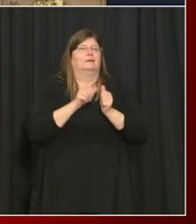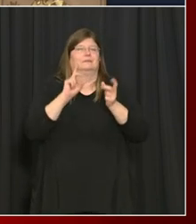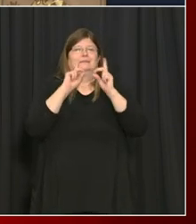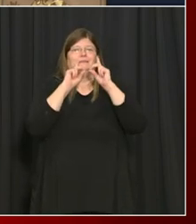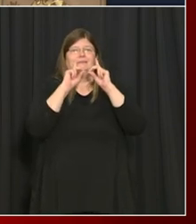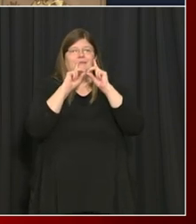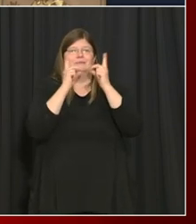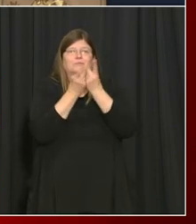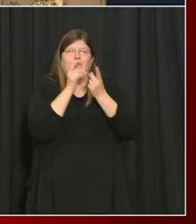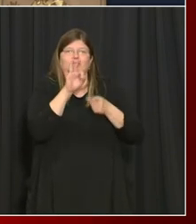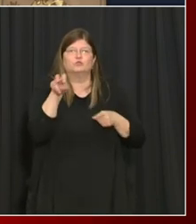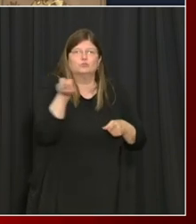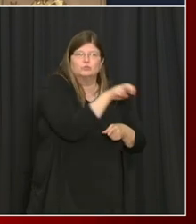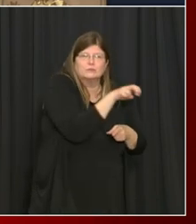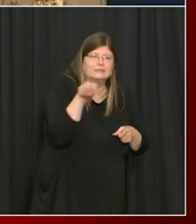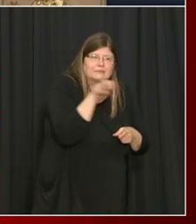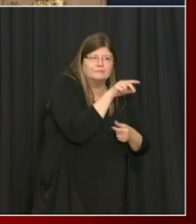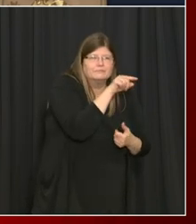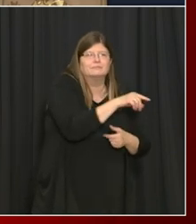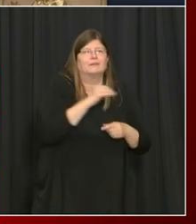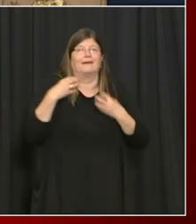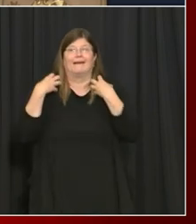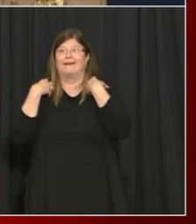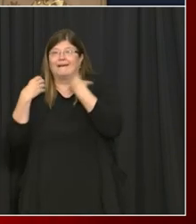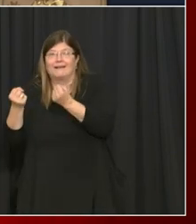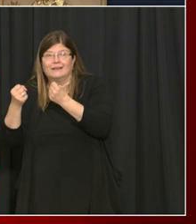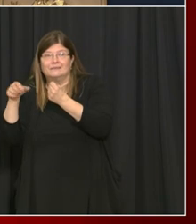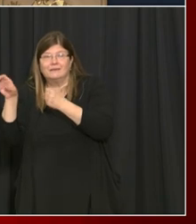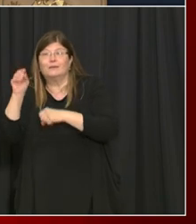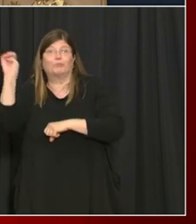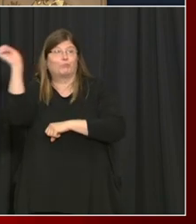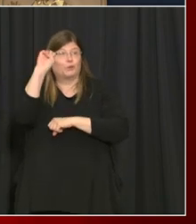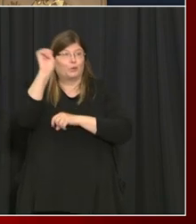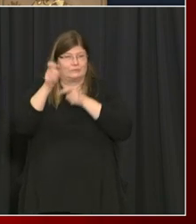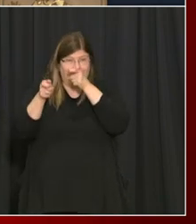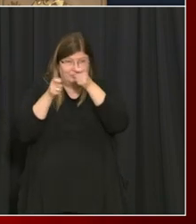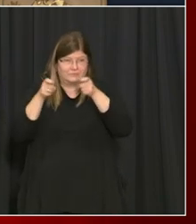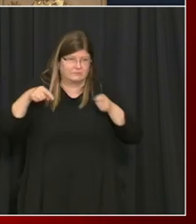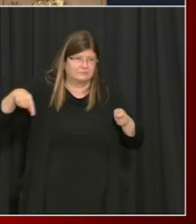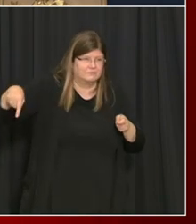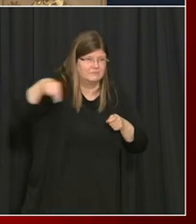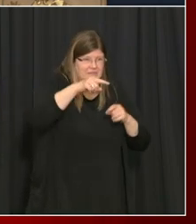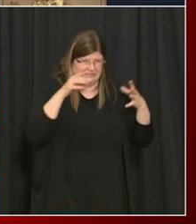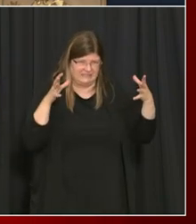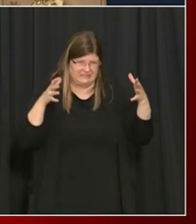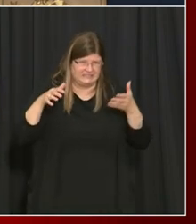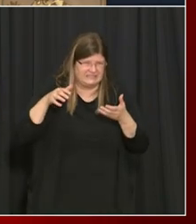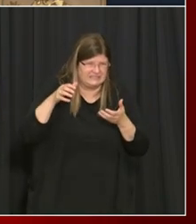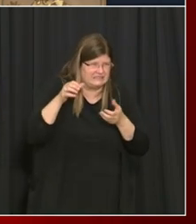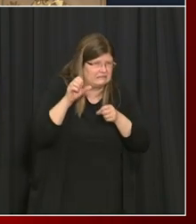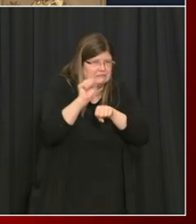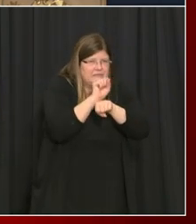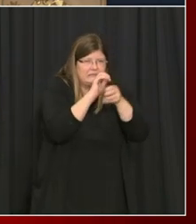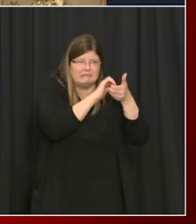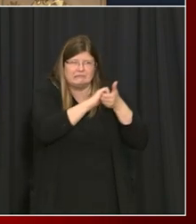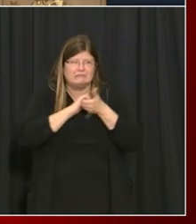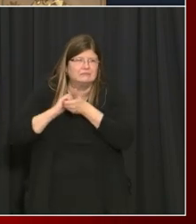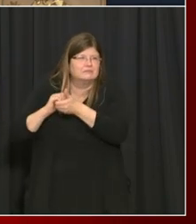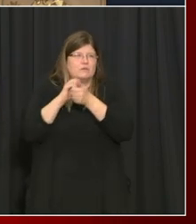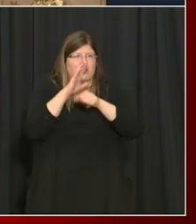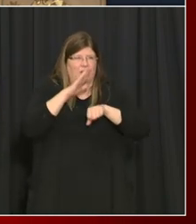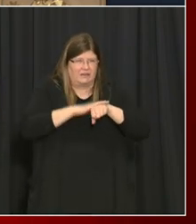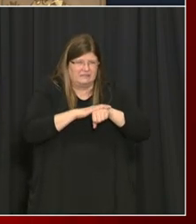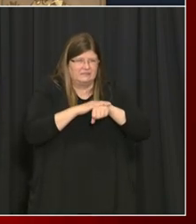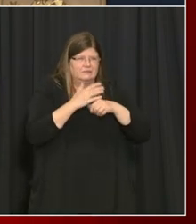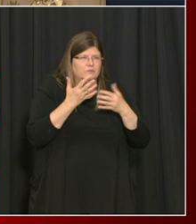include health and other first responders, are working with the Department of Transportation on